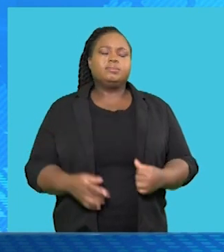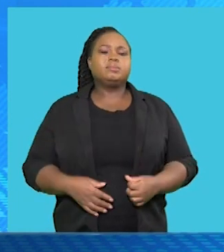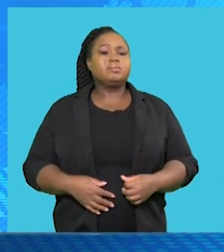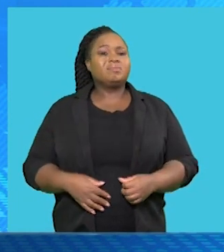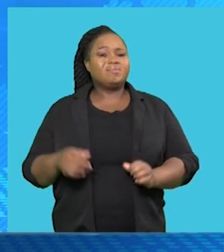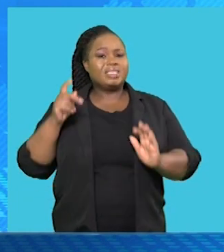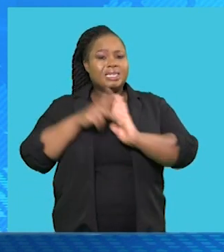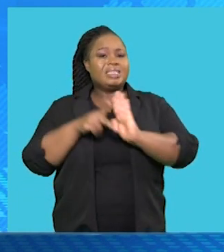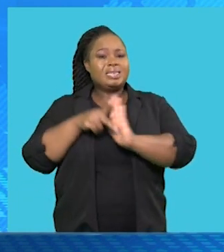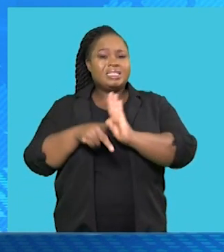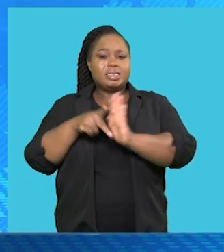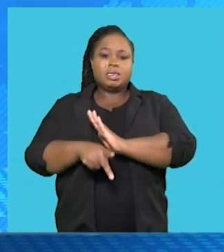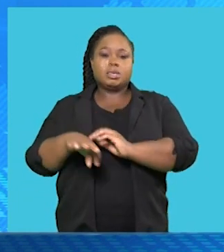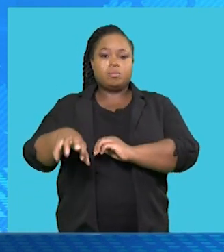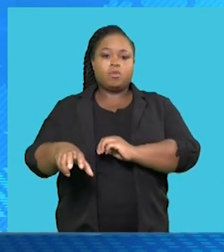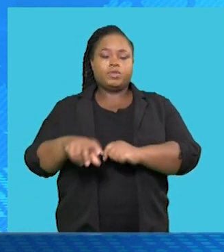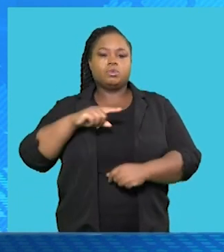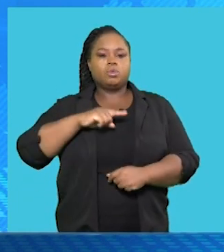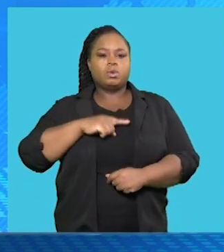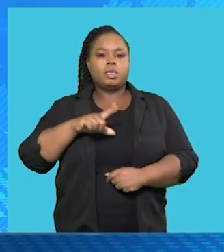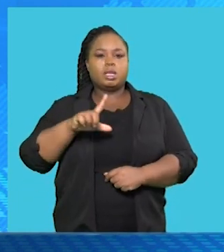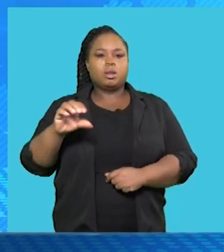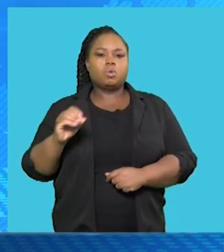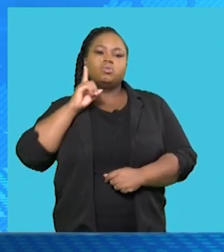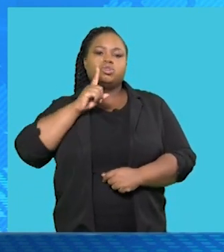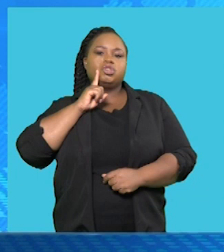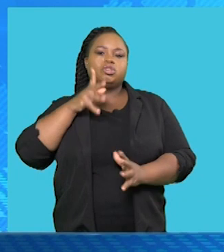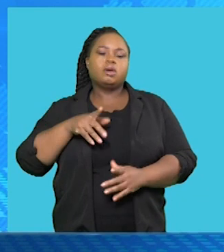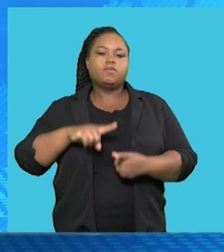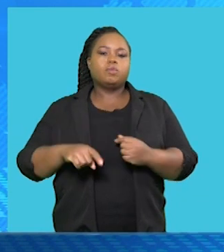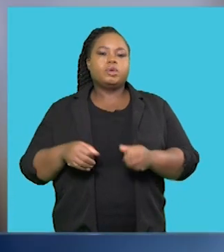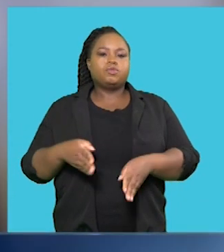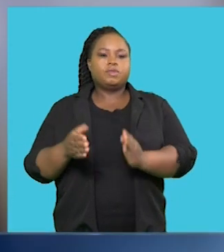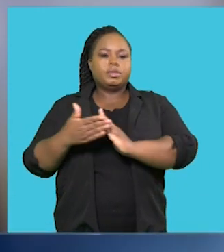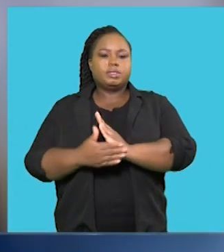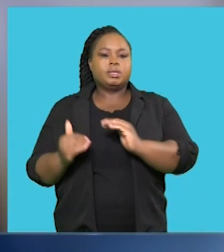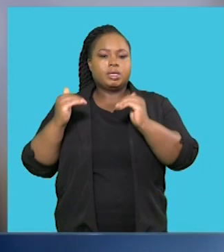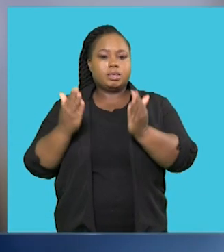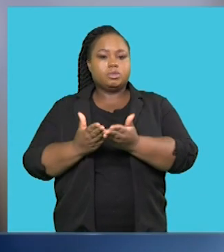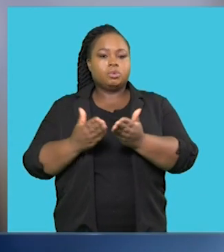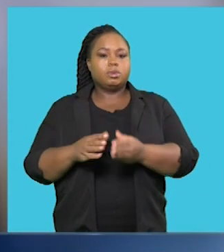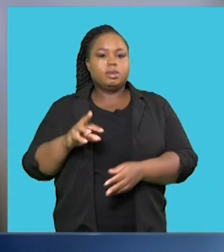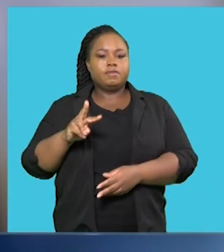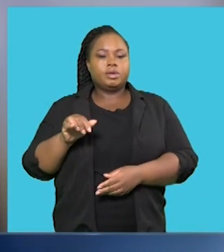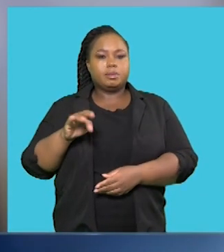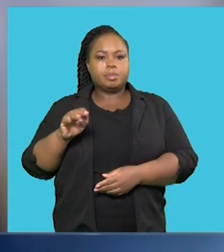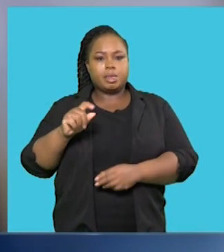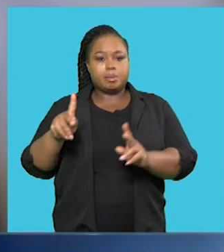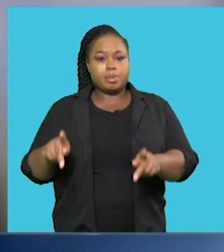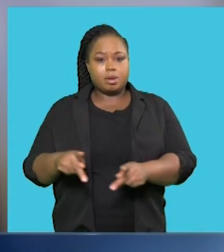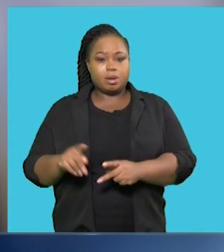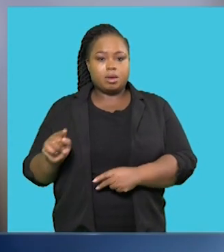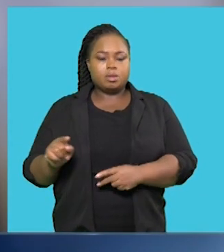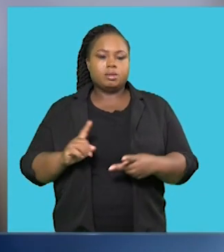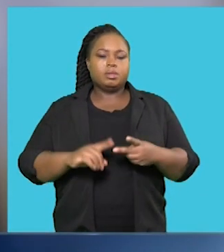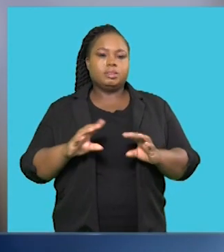following the deaths of a life-orientation educator from Riverside High School in Vanderbilt Bay Park and that